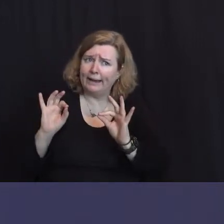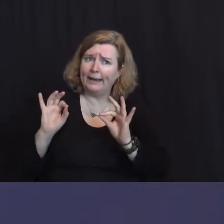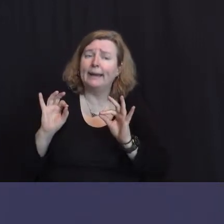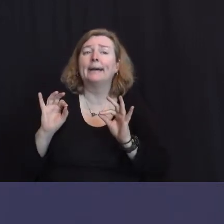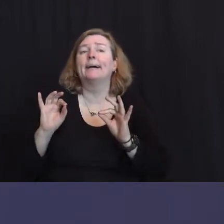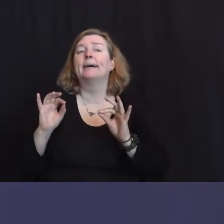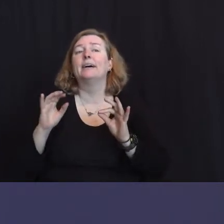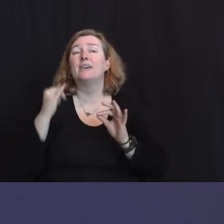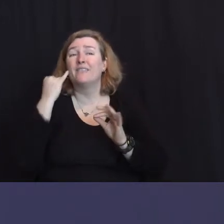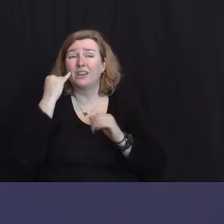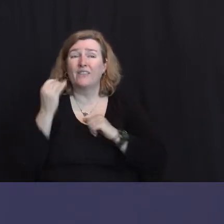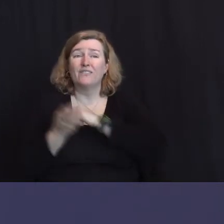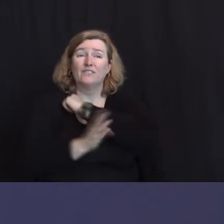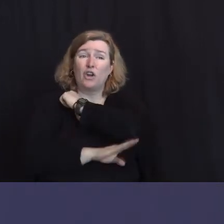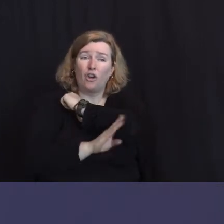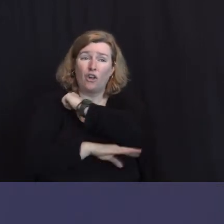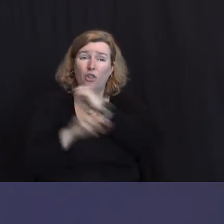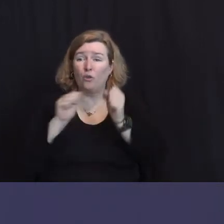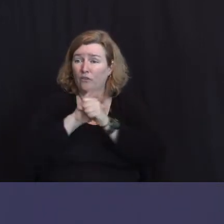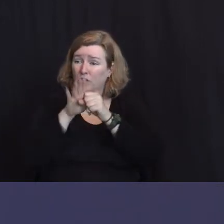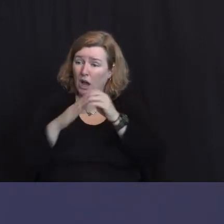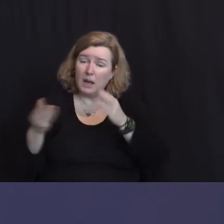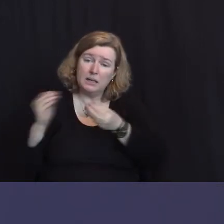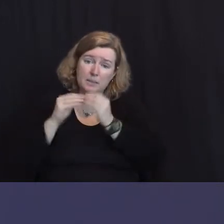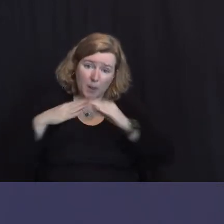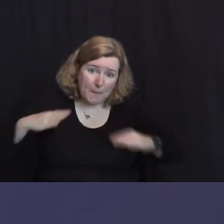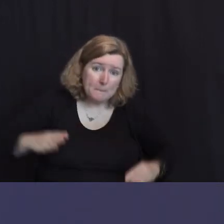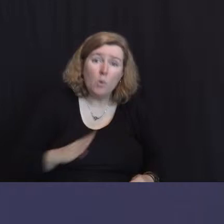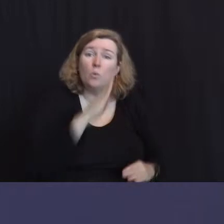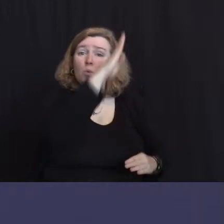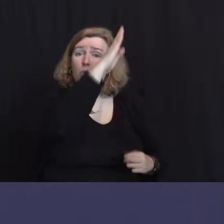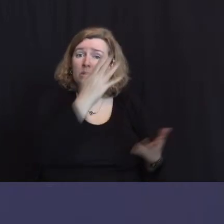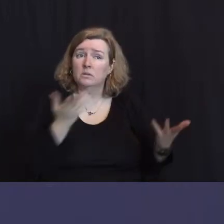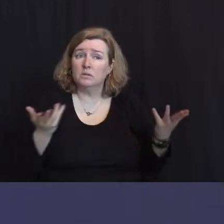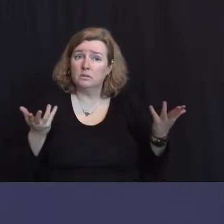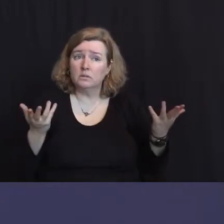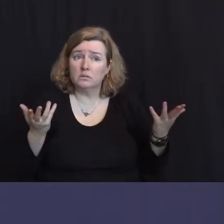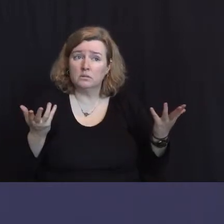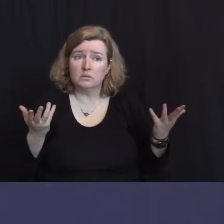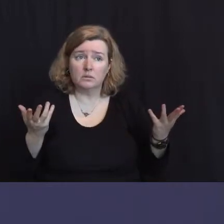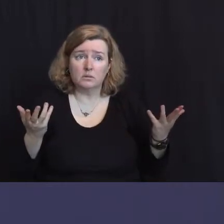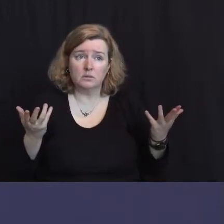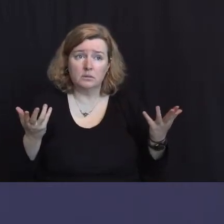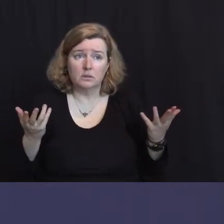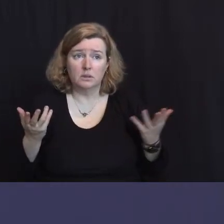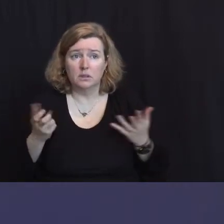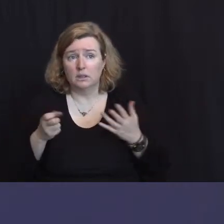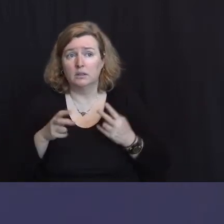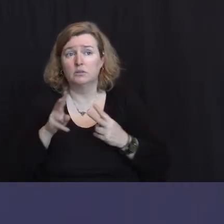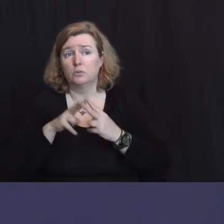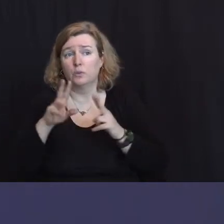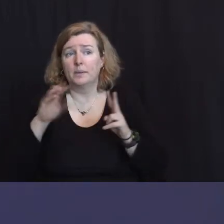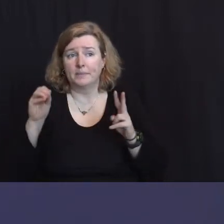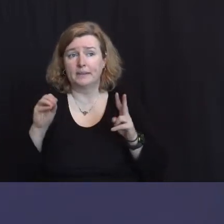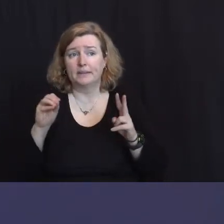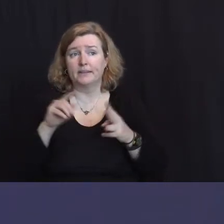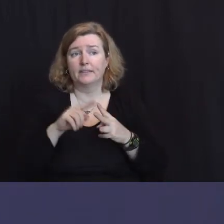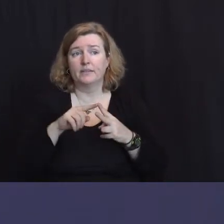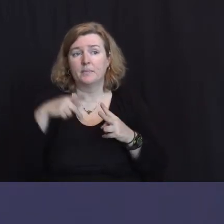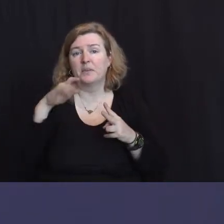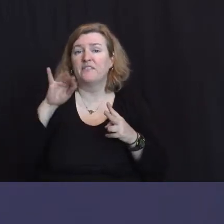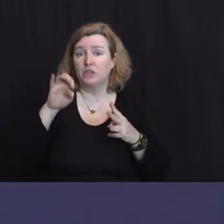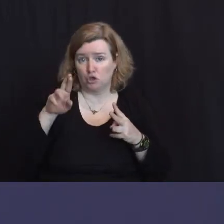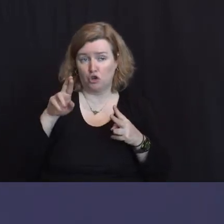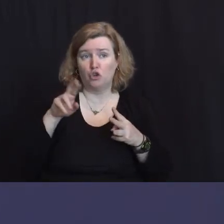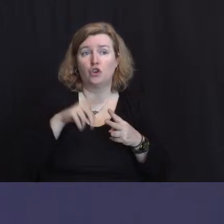back, and Pfizer and Moderna start to roll out their booster shots, will we still be using the